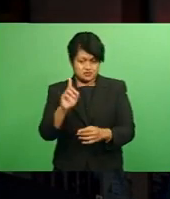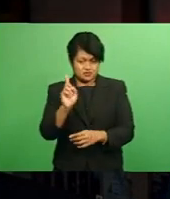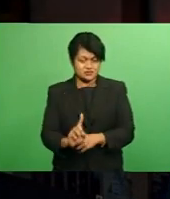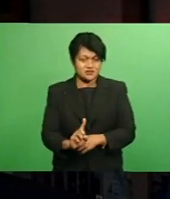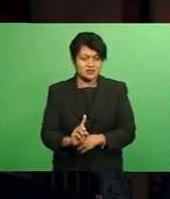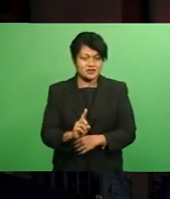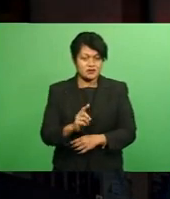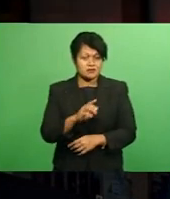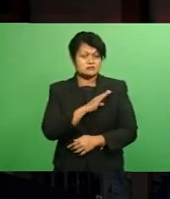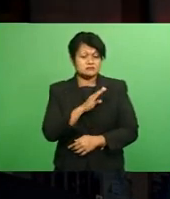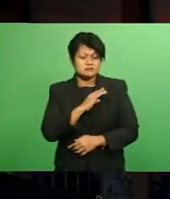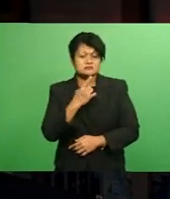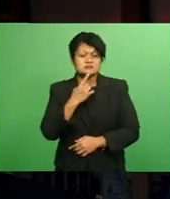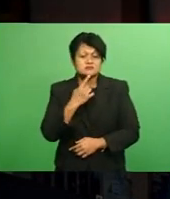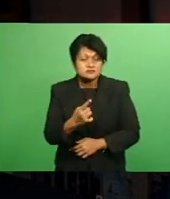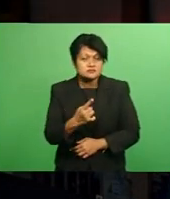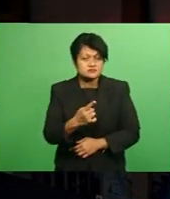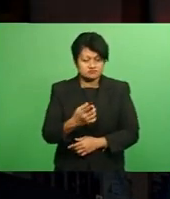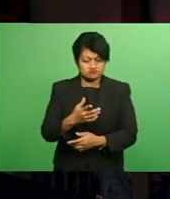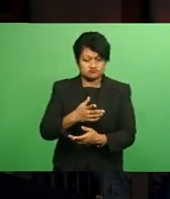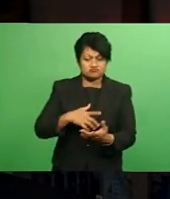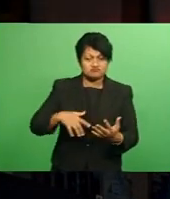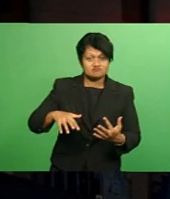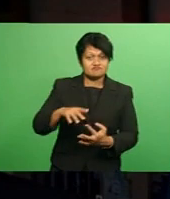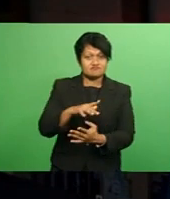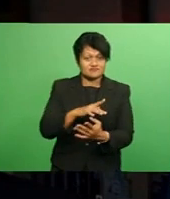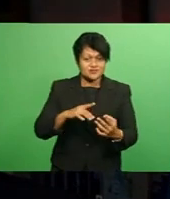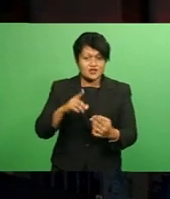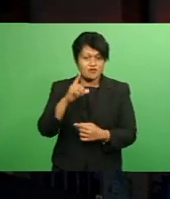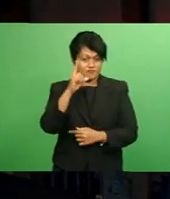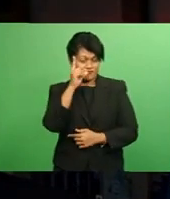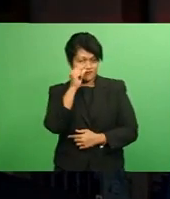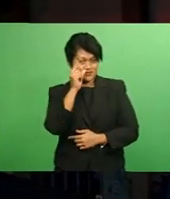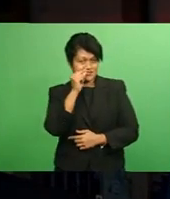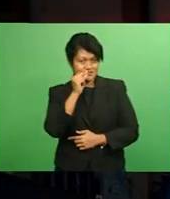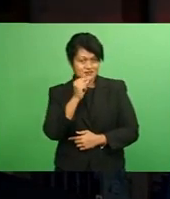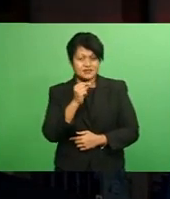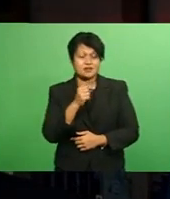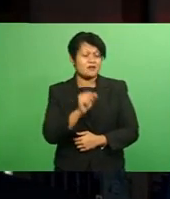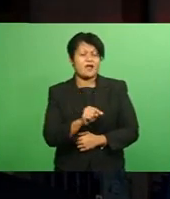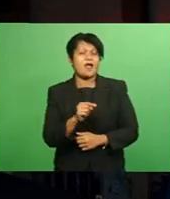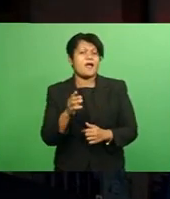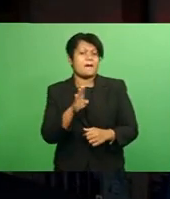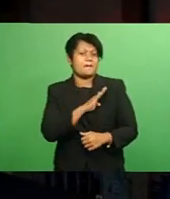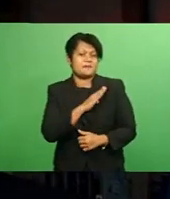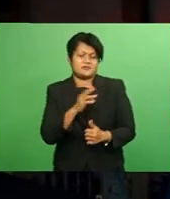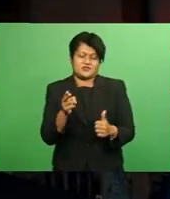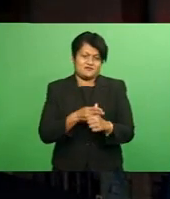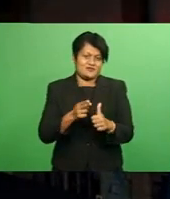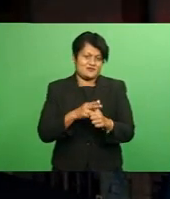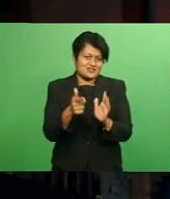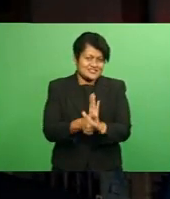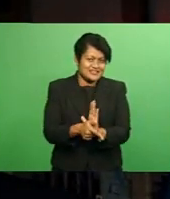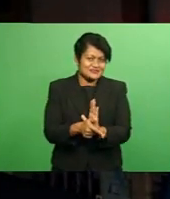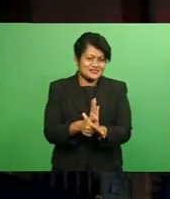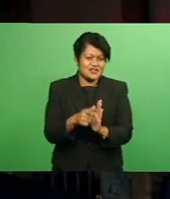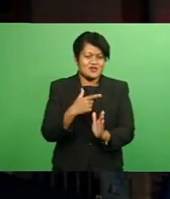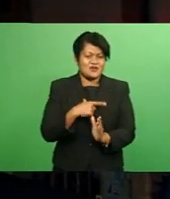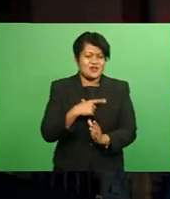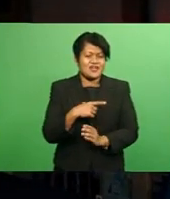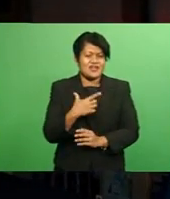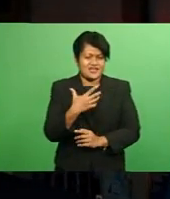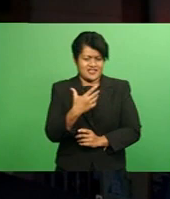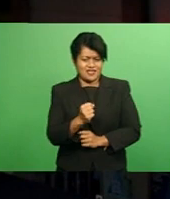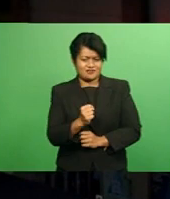villagers that interacting with Fijians at events was one of his favorite times because he gets to get